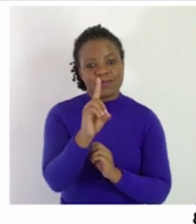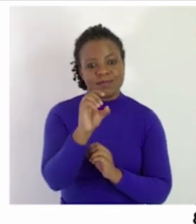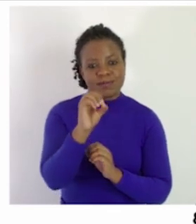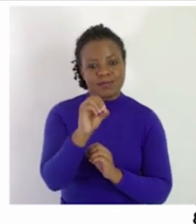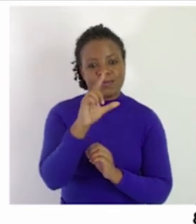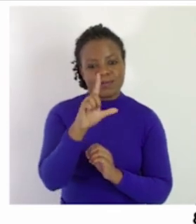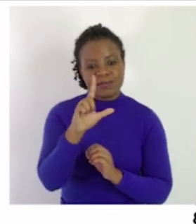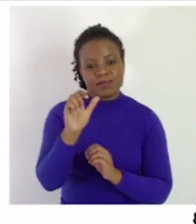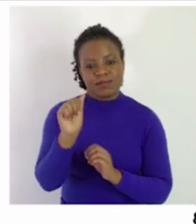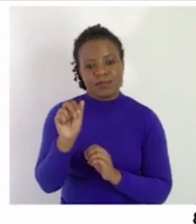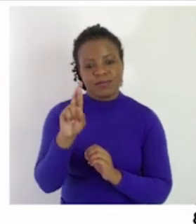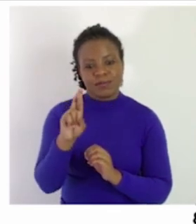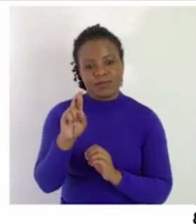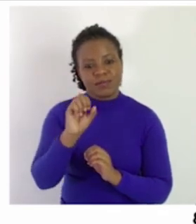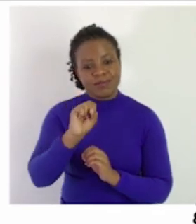dollars.